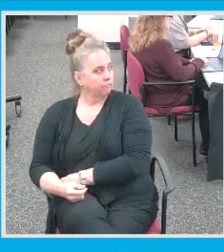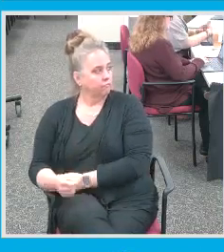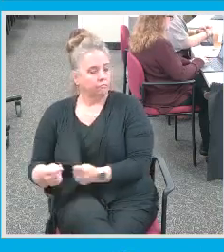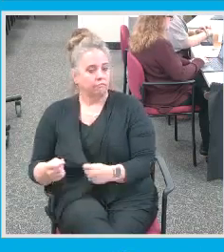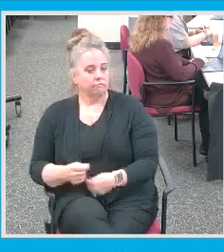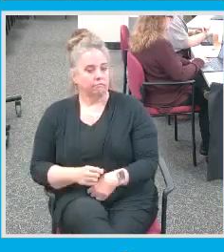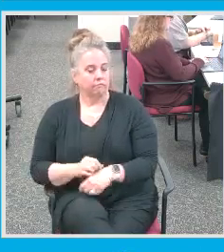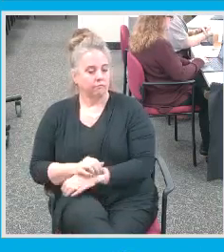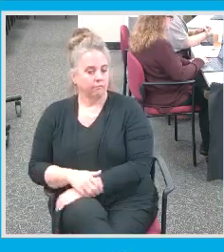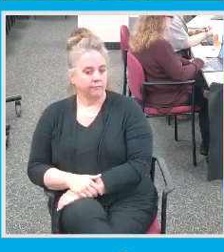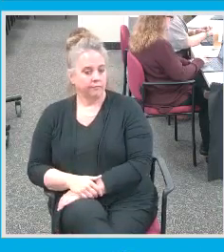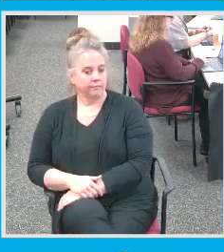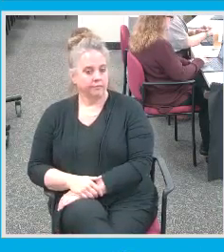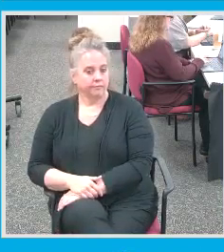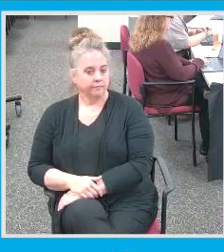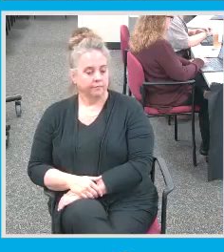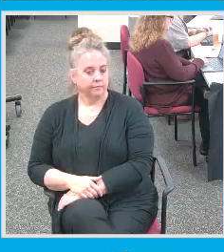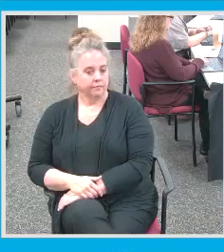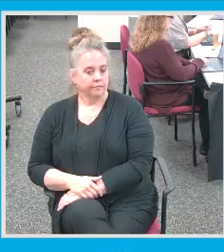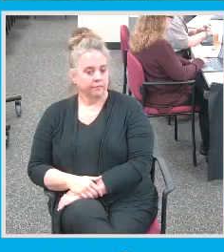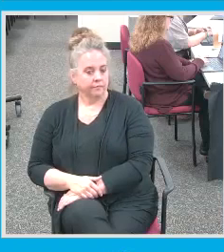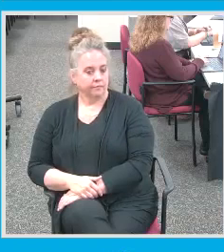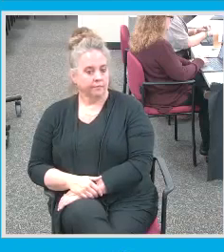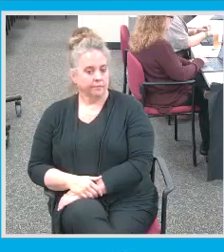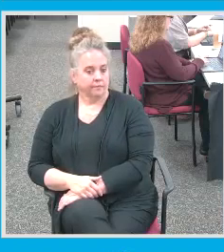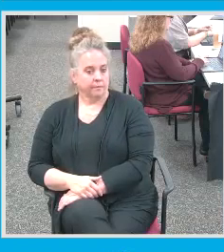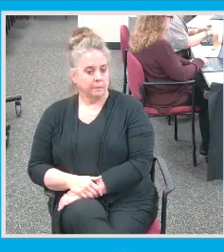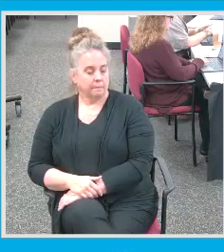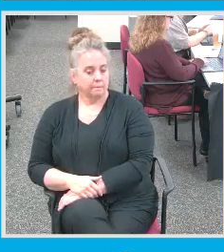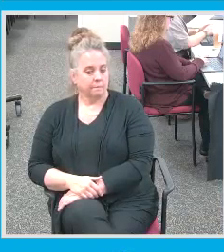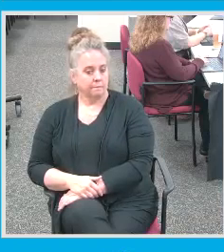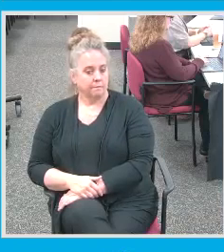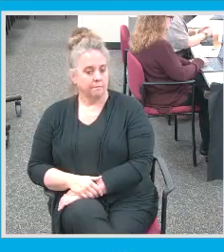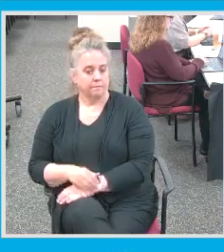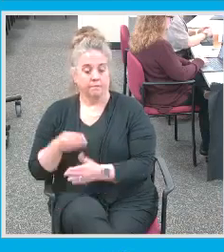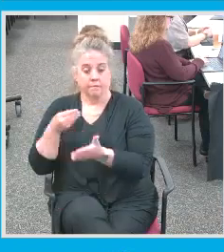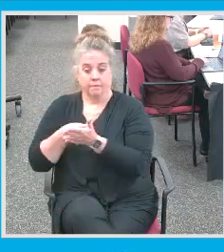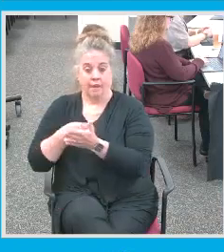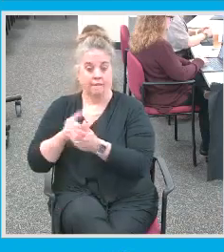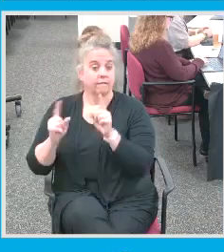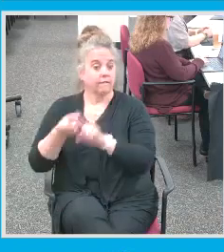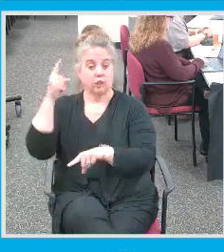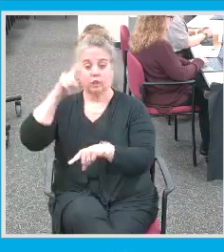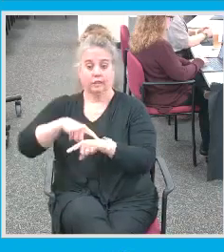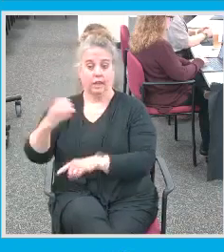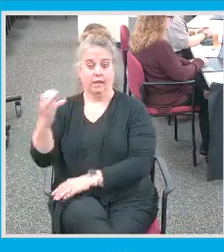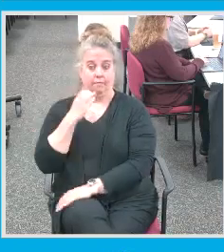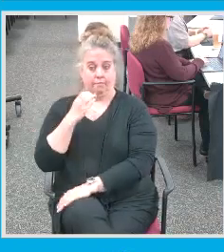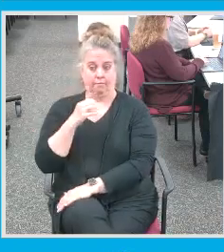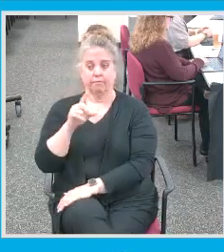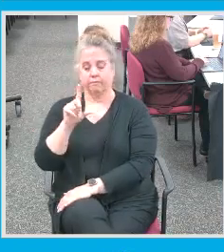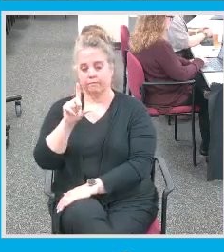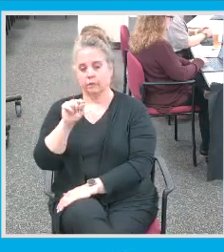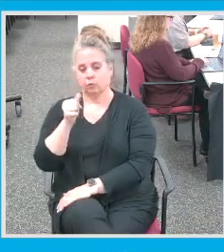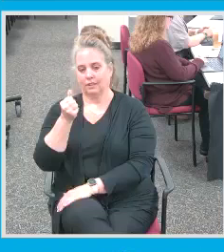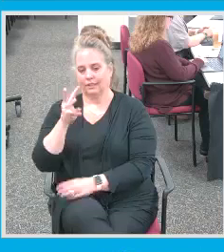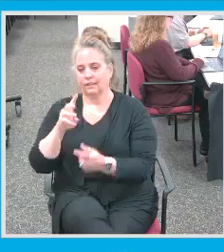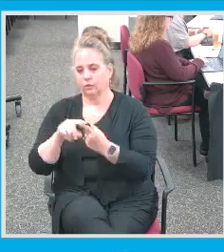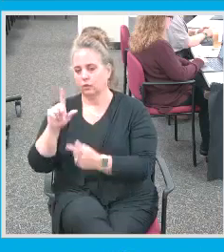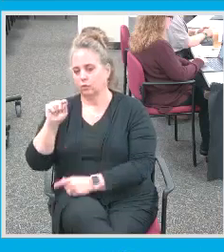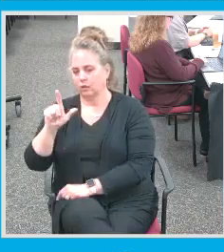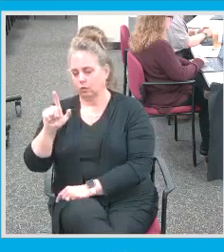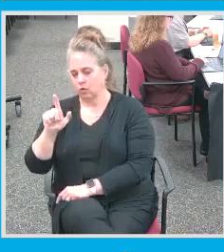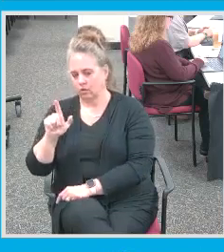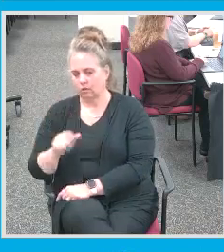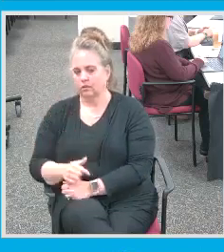that in the beginning. Our first grant cycle was 2016 through 2021. And then where we're at right now is 2023, which is